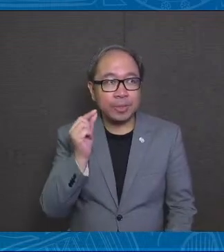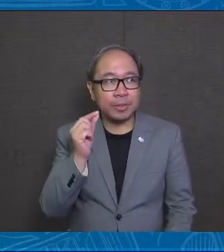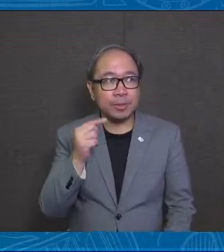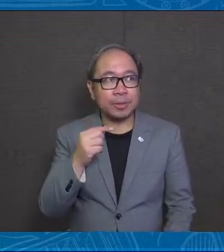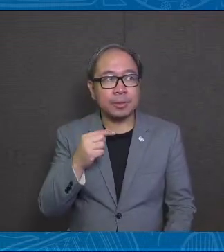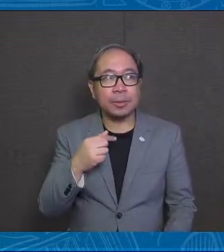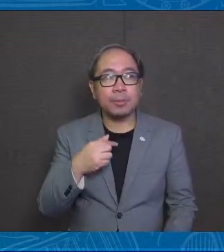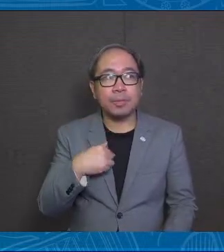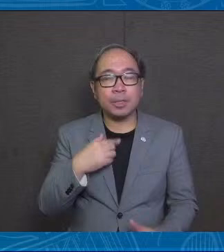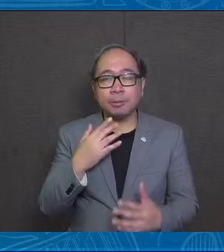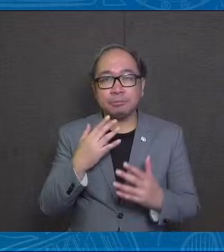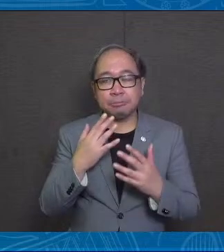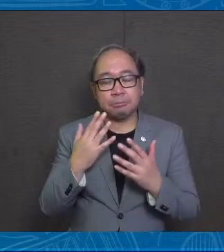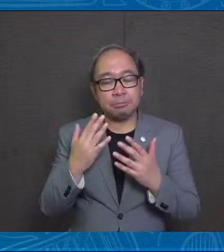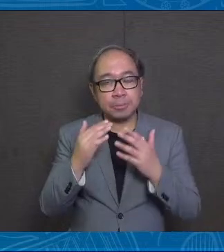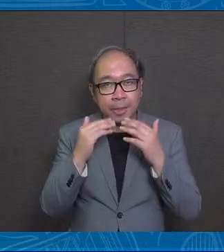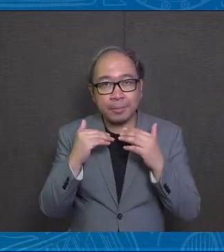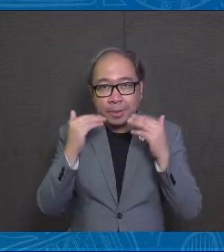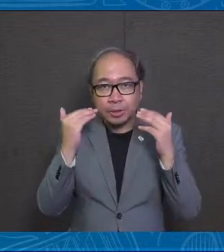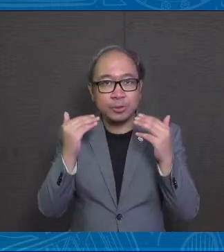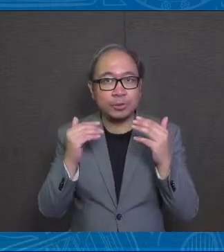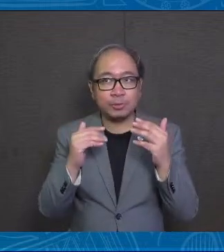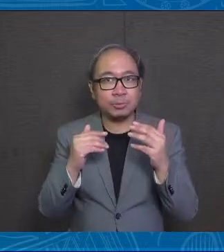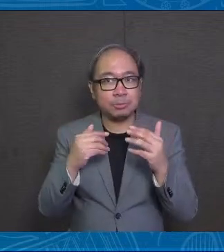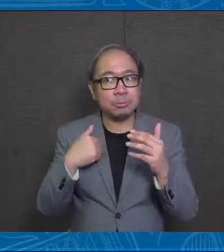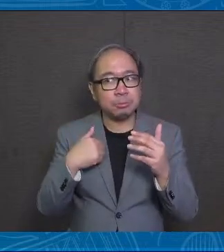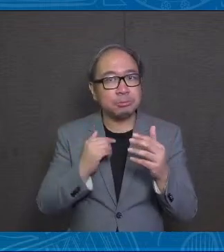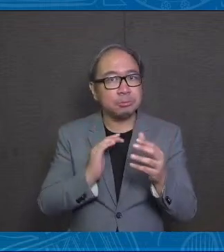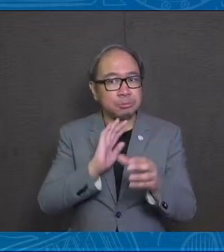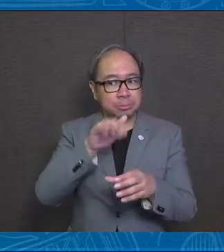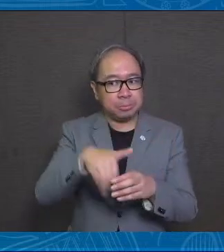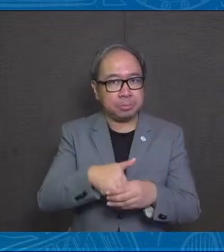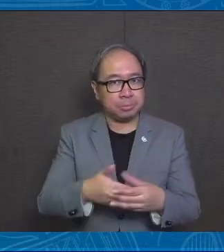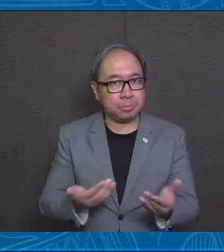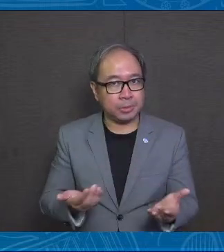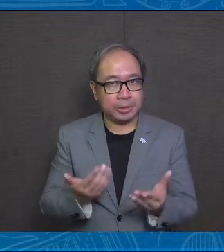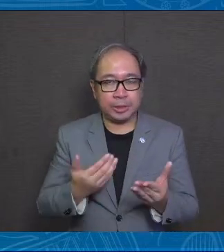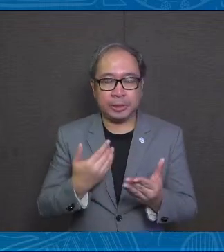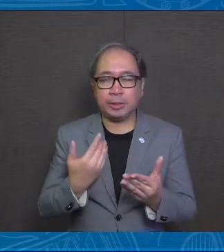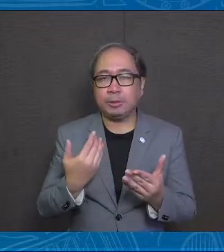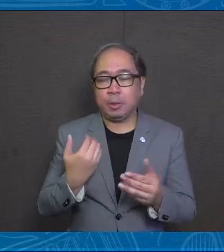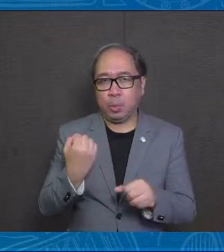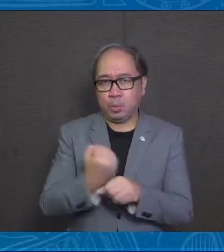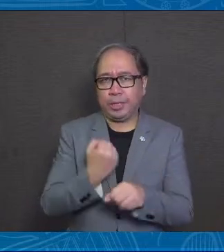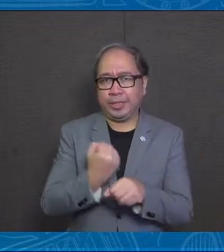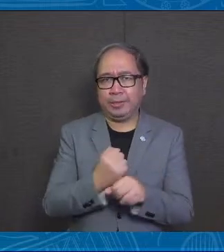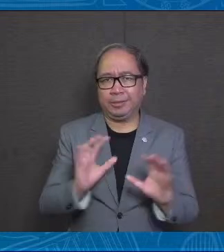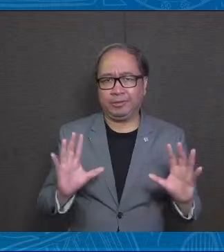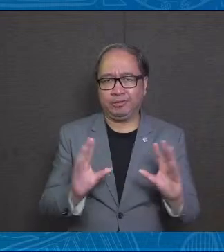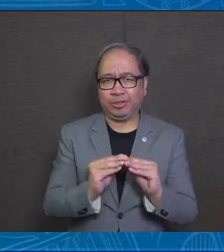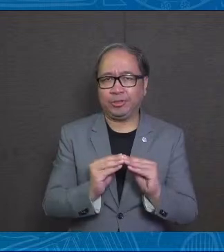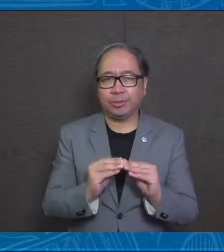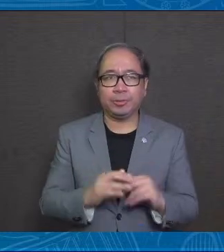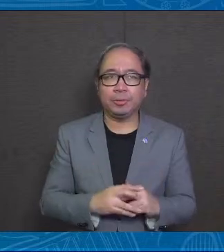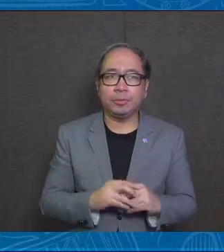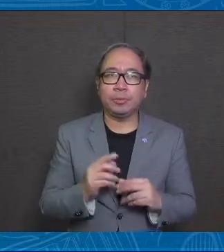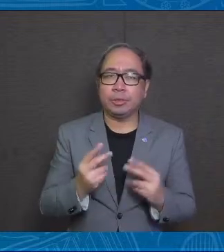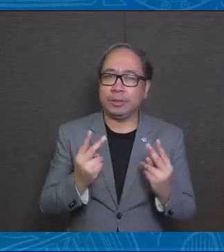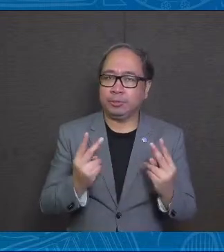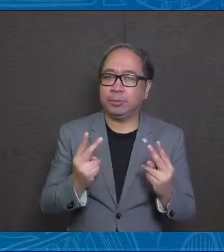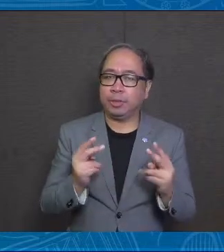great pleasure to be invited to speak at these working sessions. Very important